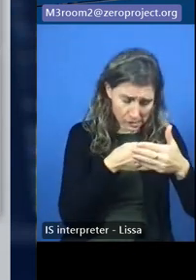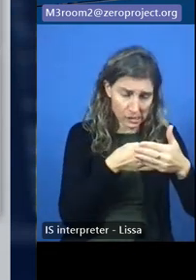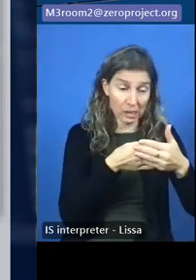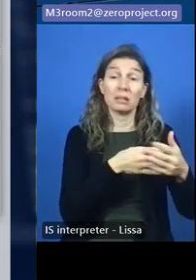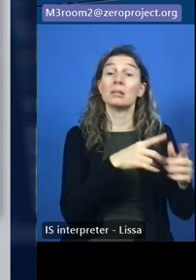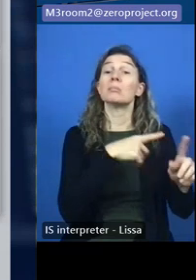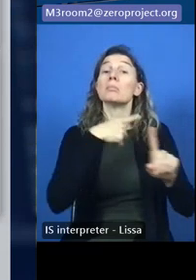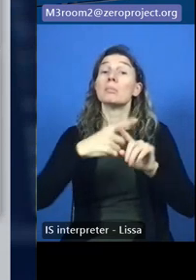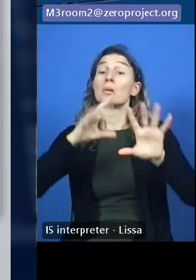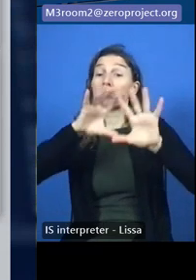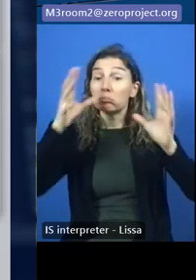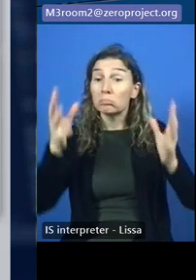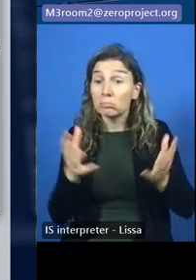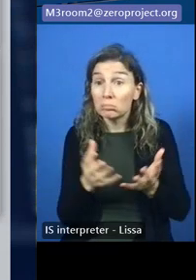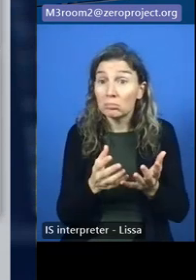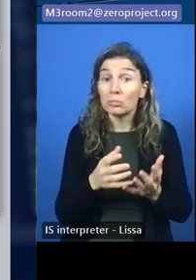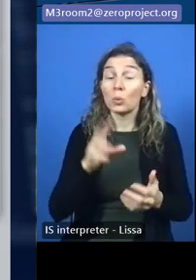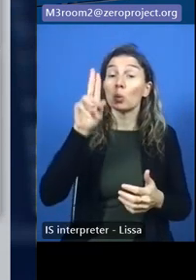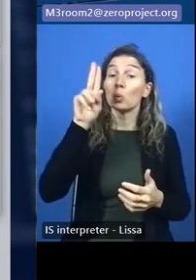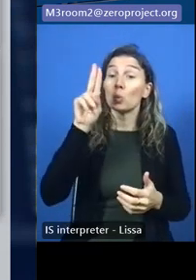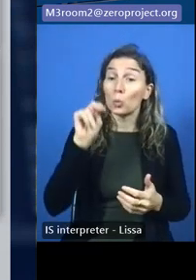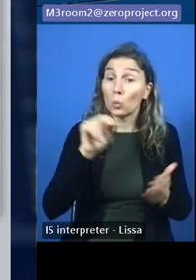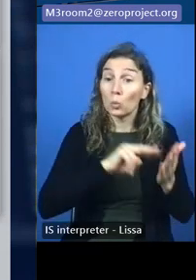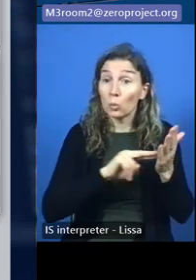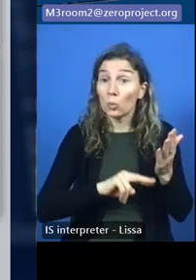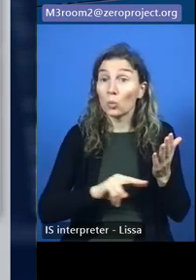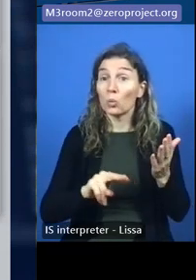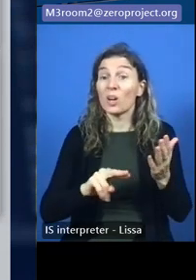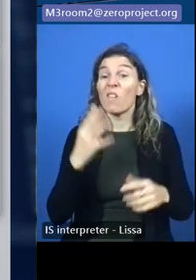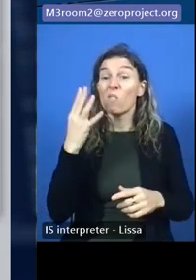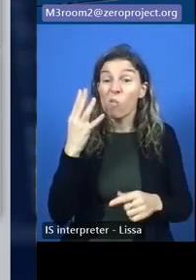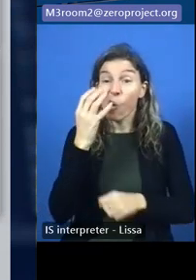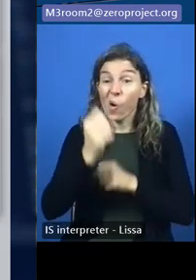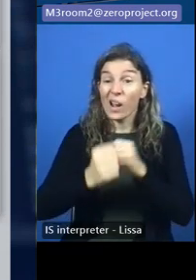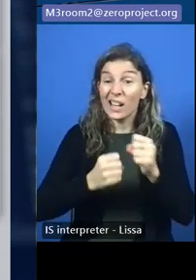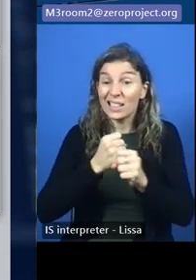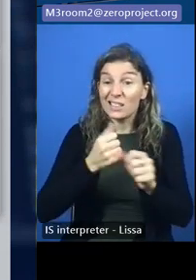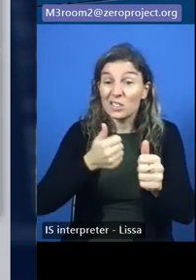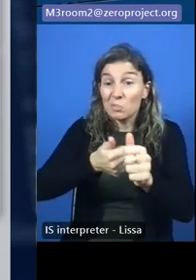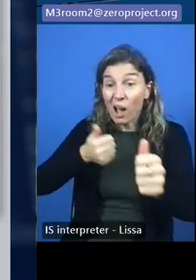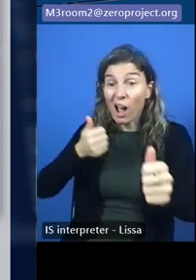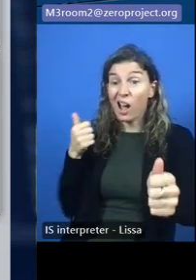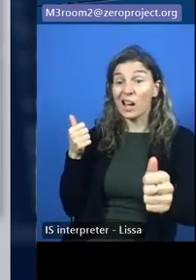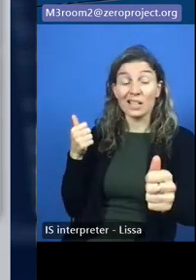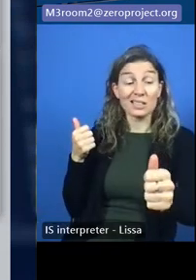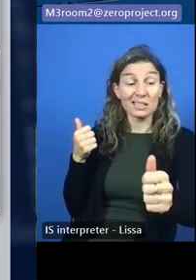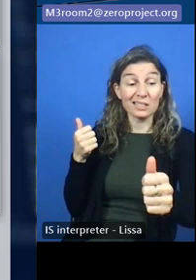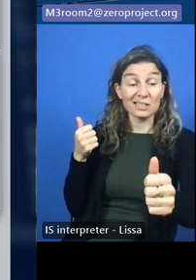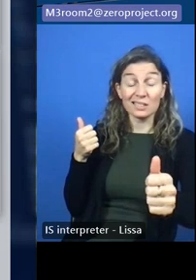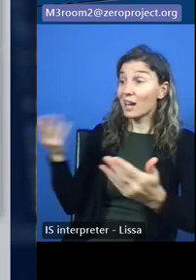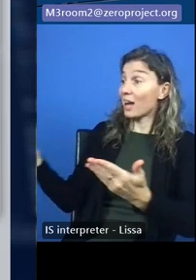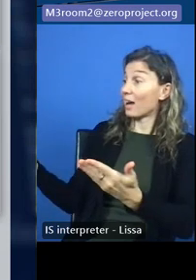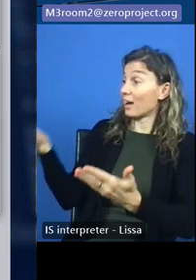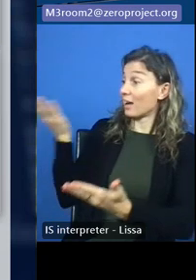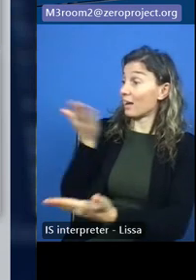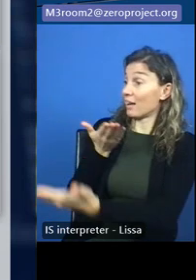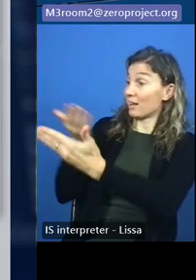those of the United Nations, are often over 4 years behind in examining data that is submitted by member